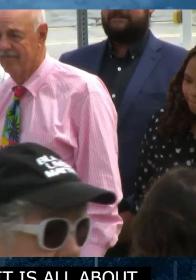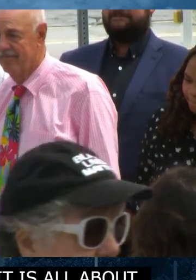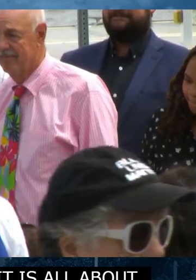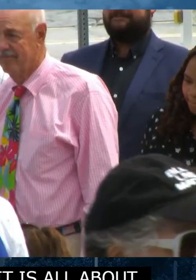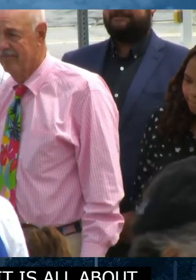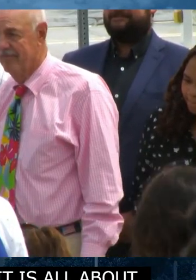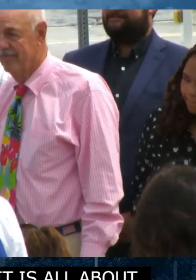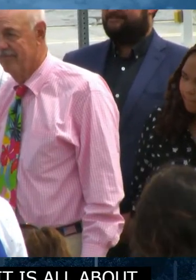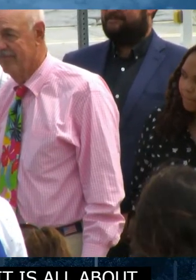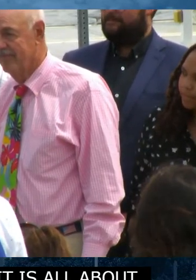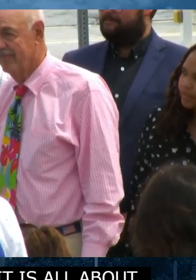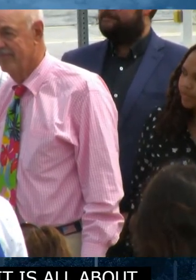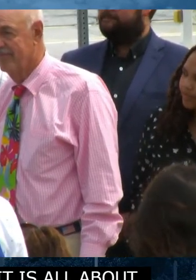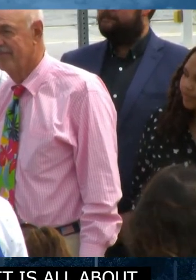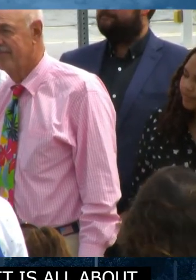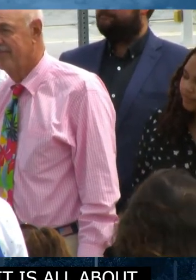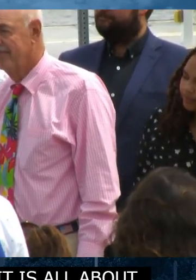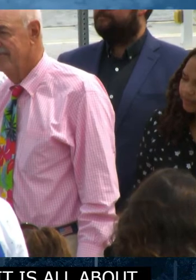is